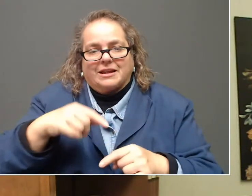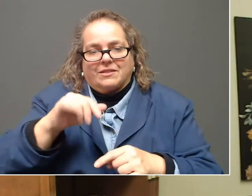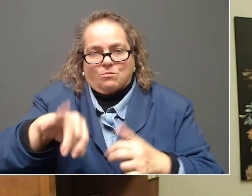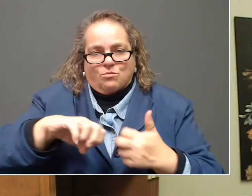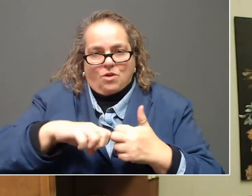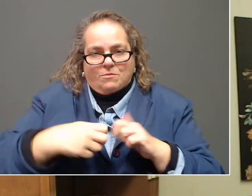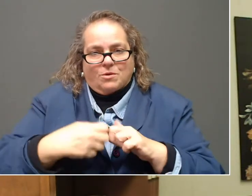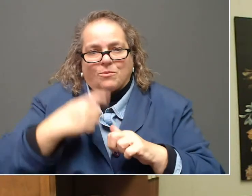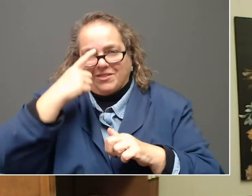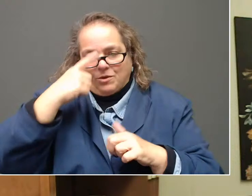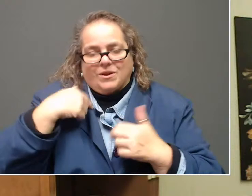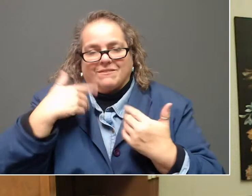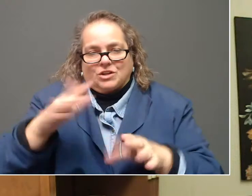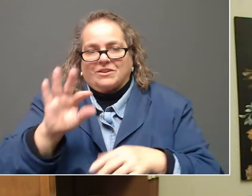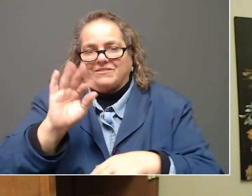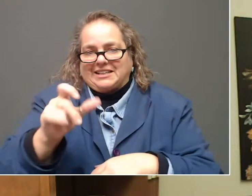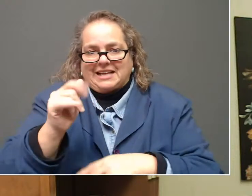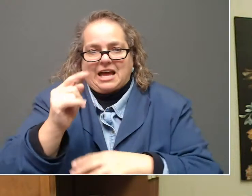the next day. Amy?